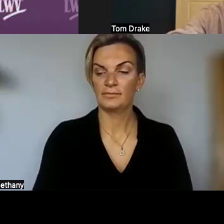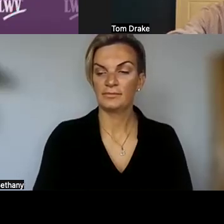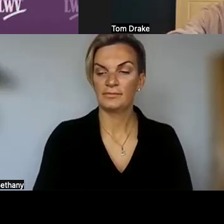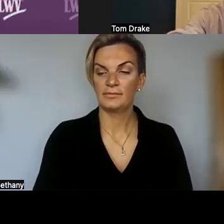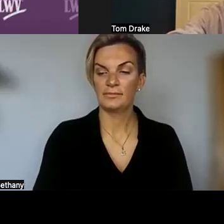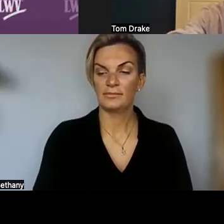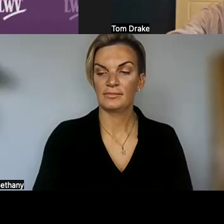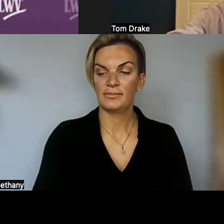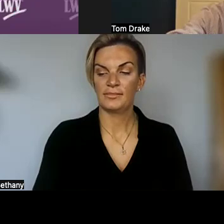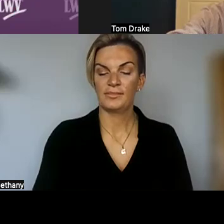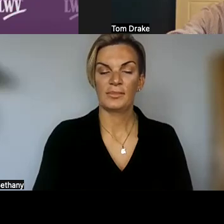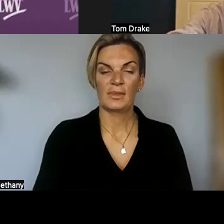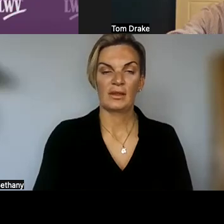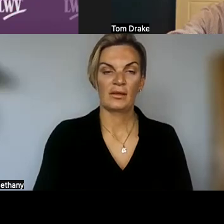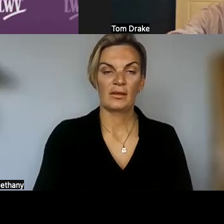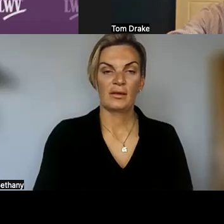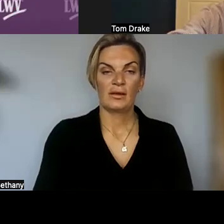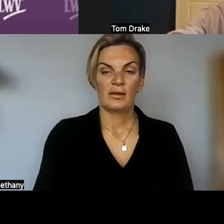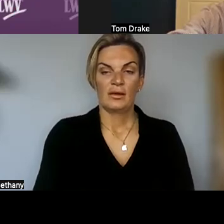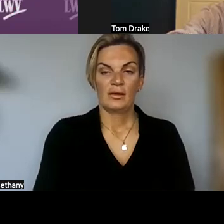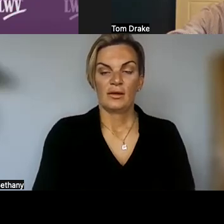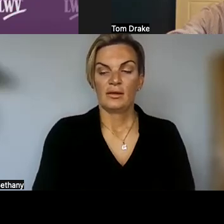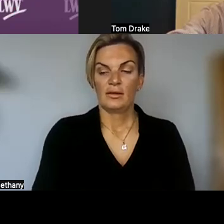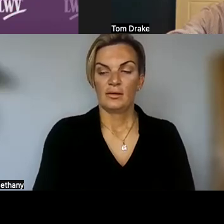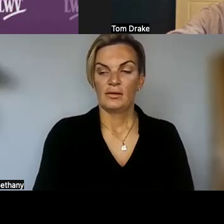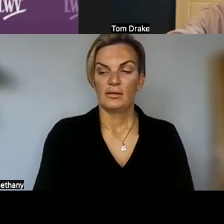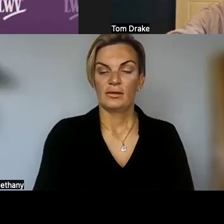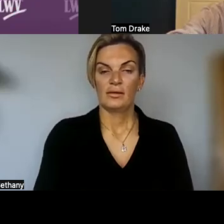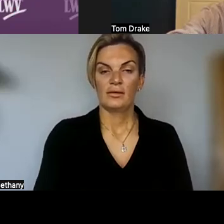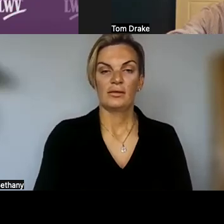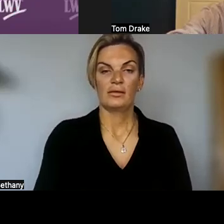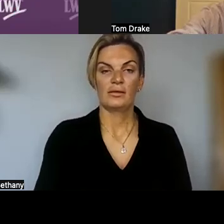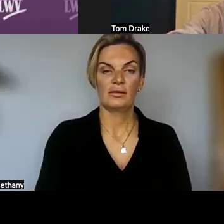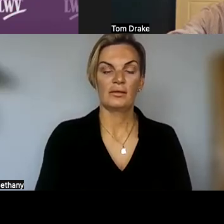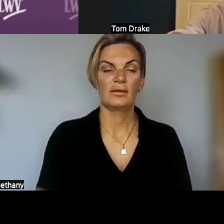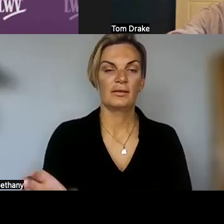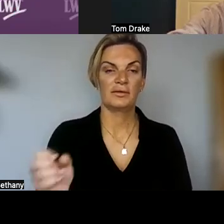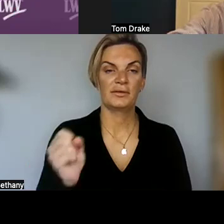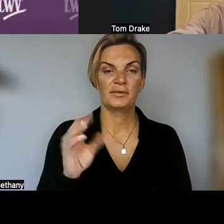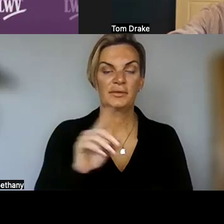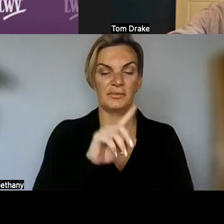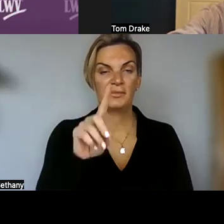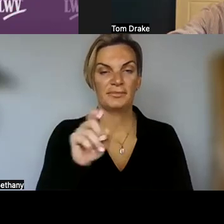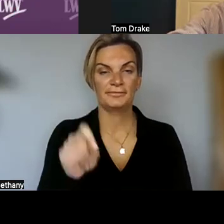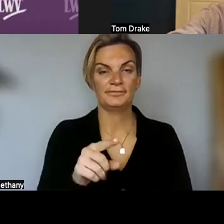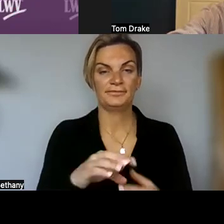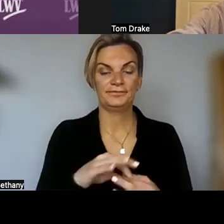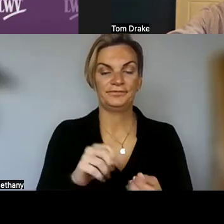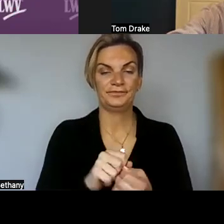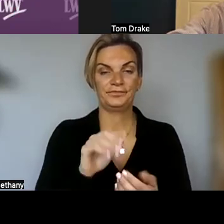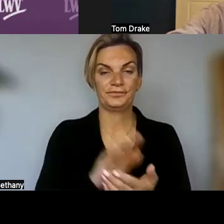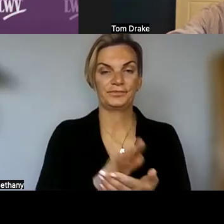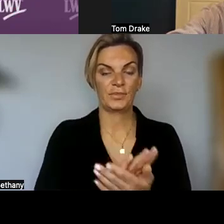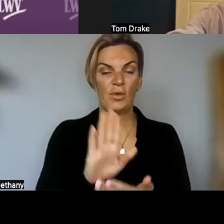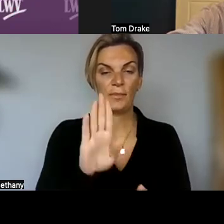Tom, you'll take this next question first. A number of questions were submitted about the school bond, but school bond issues are not within the purview